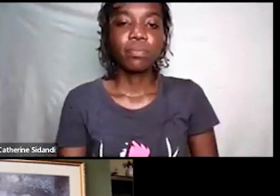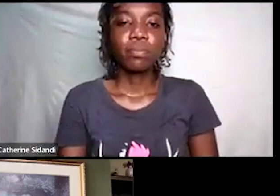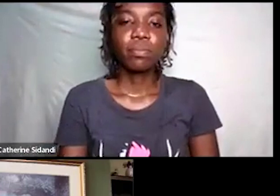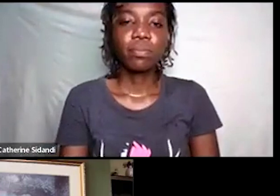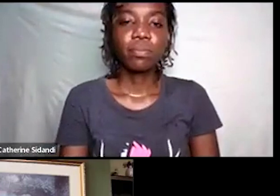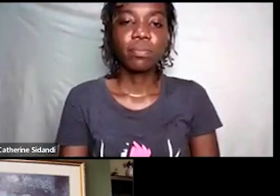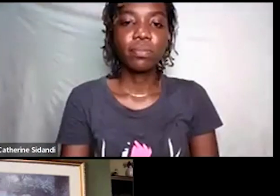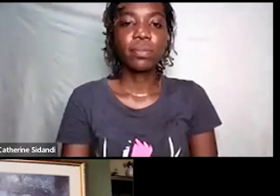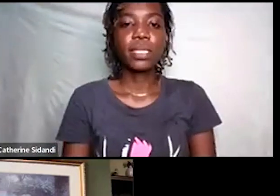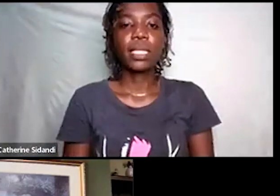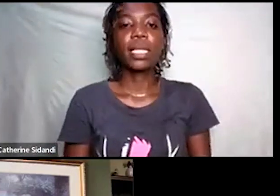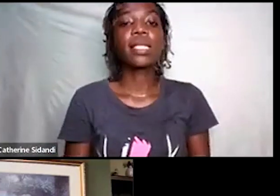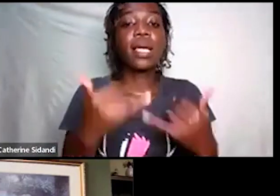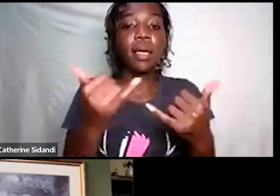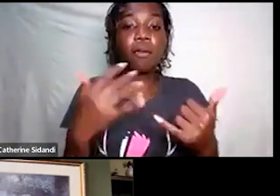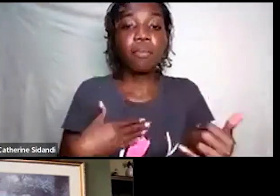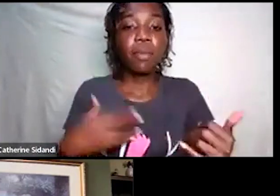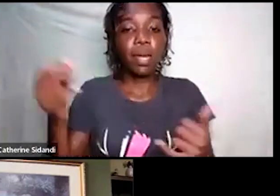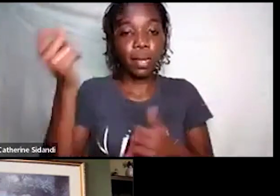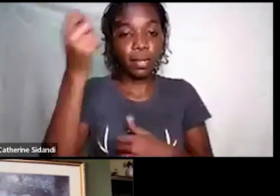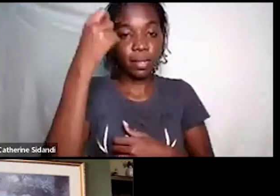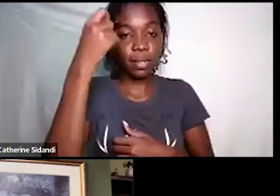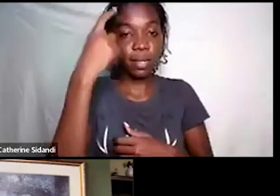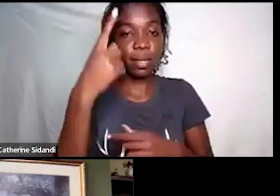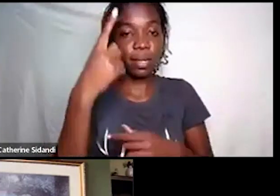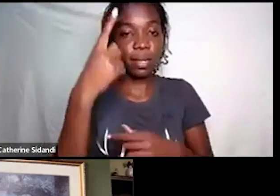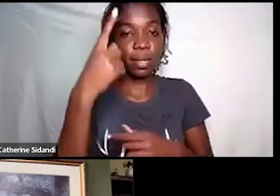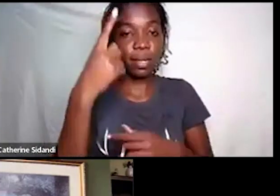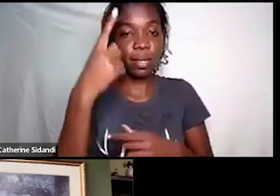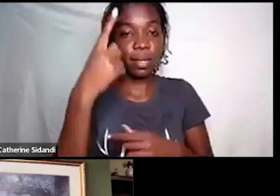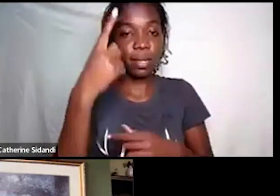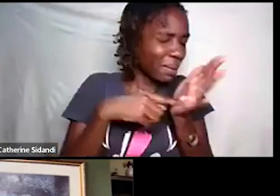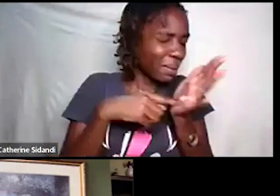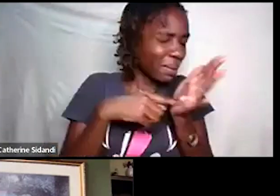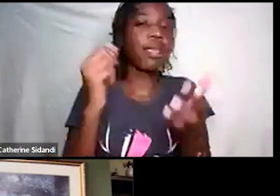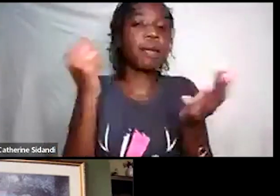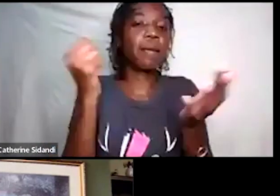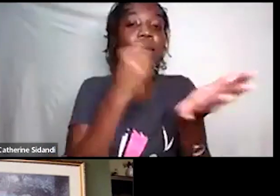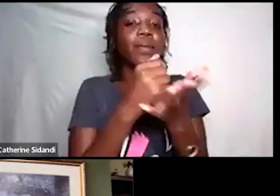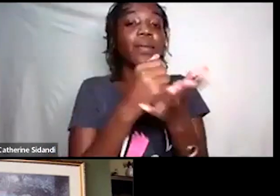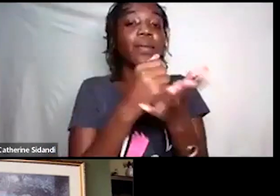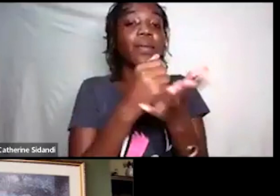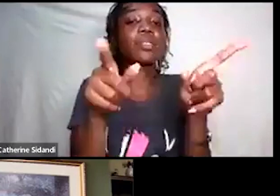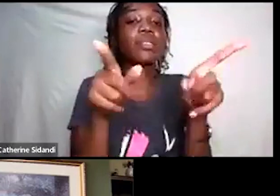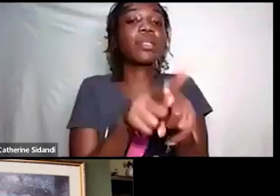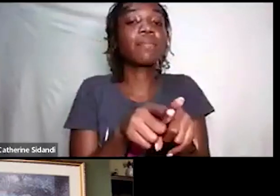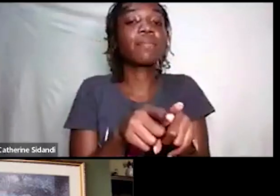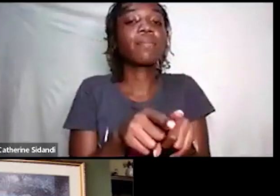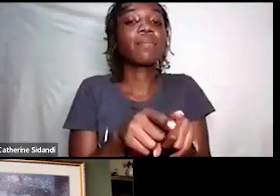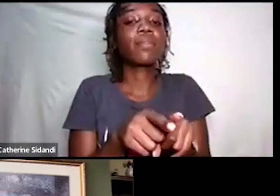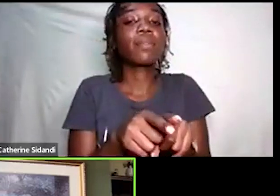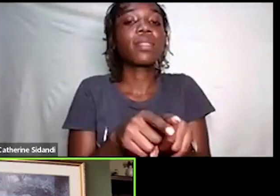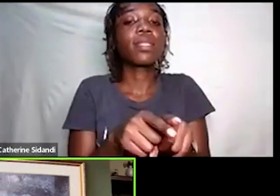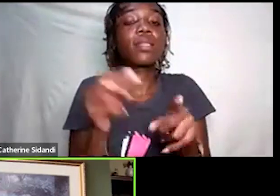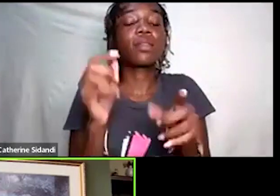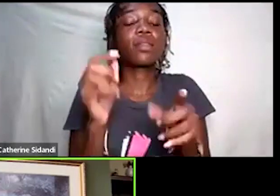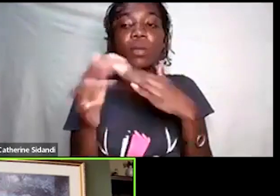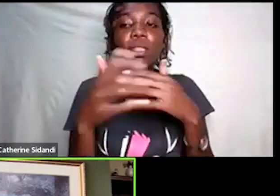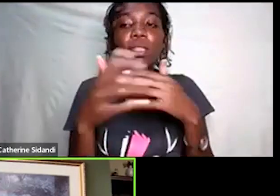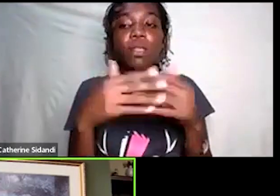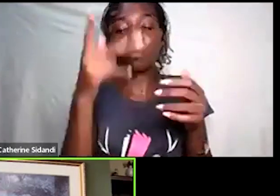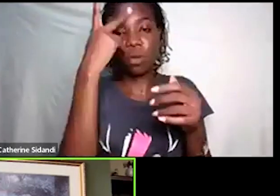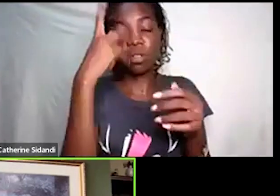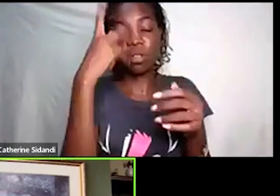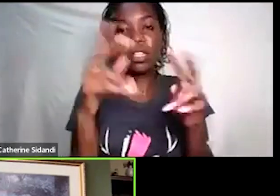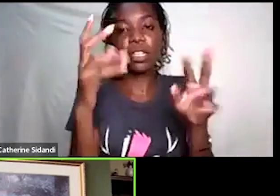is such a relationship and you want to pin an employee on the same, it could be very without a policy. It's not possible.